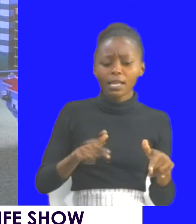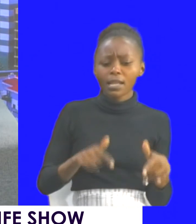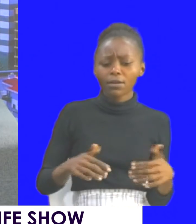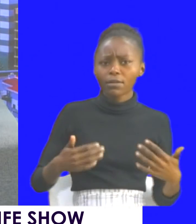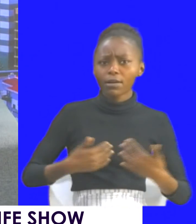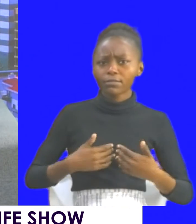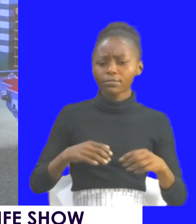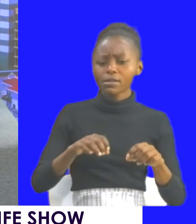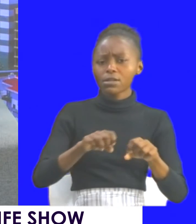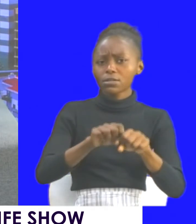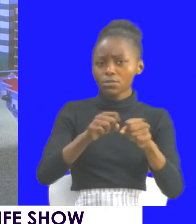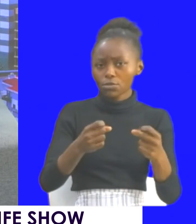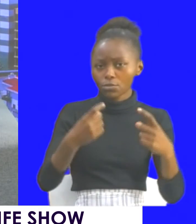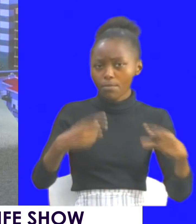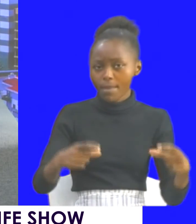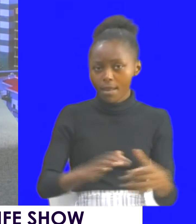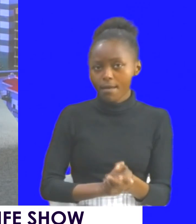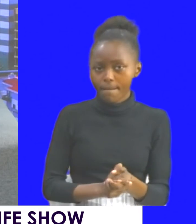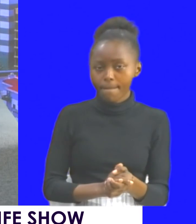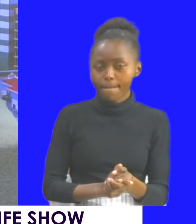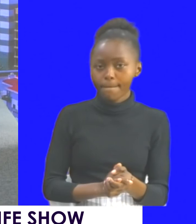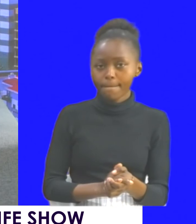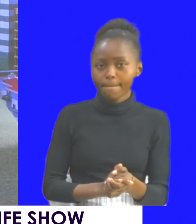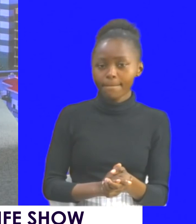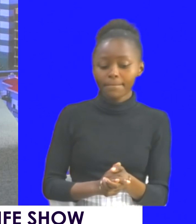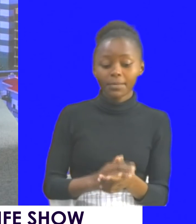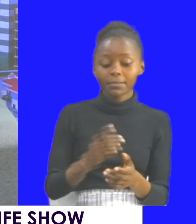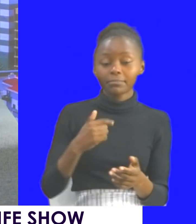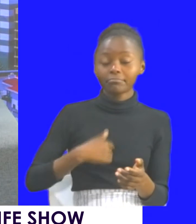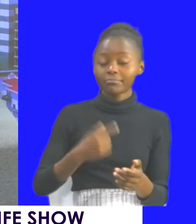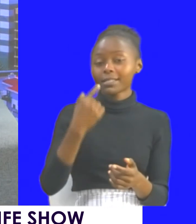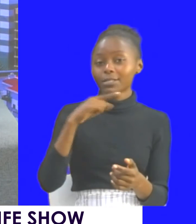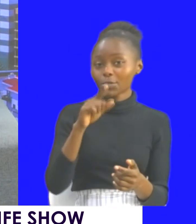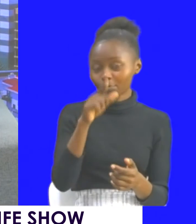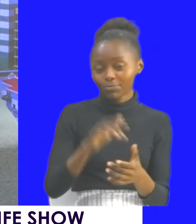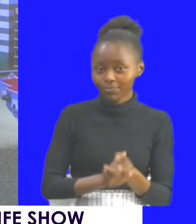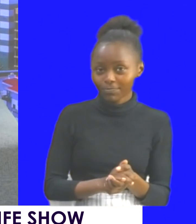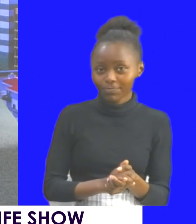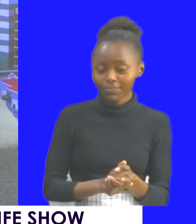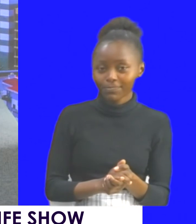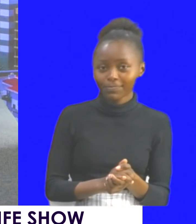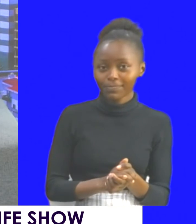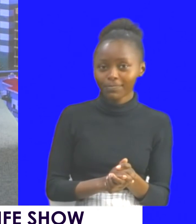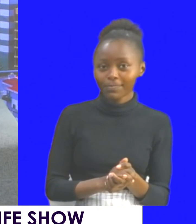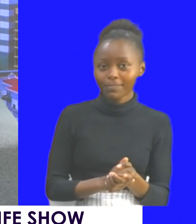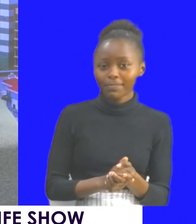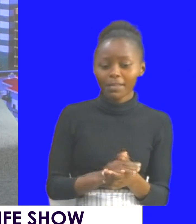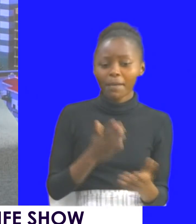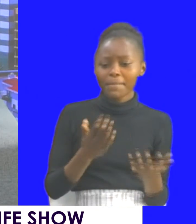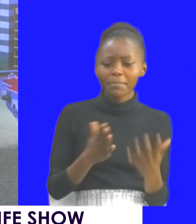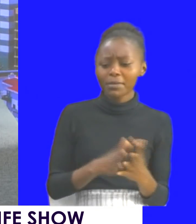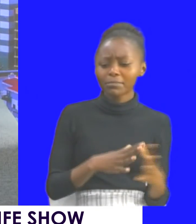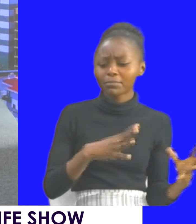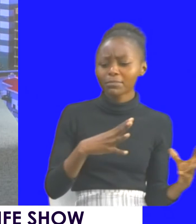media. Yes. Let me address you that is shining out there. And you are going through some